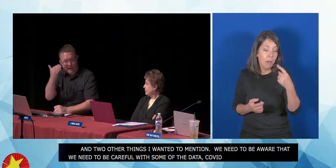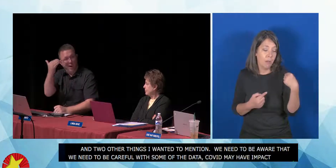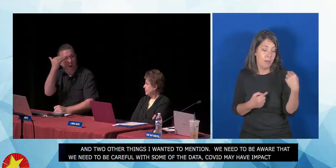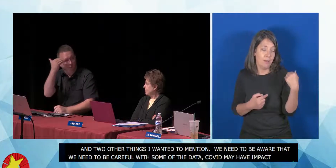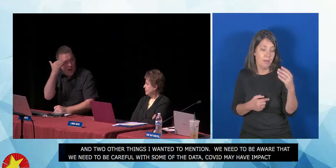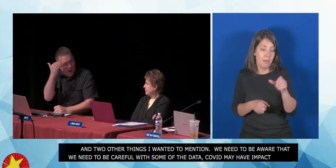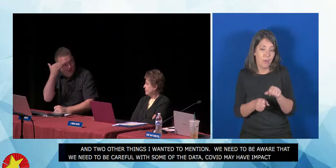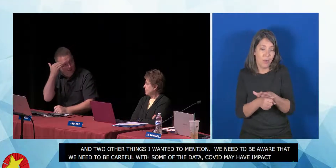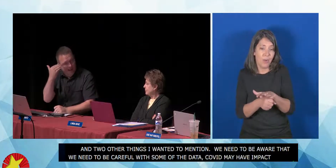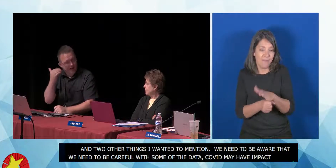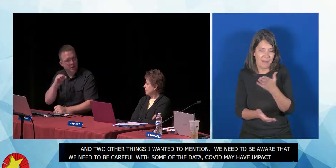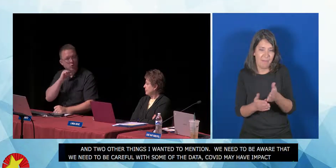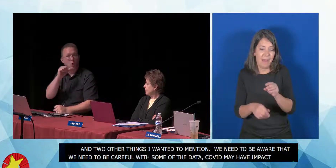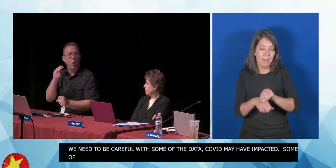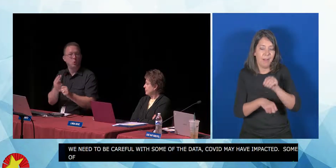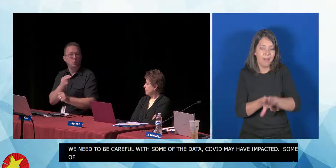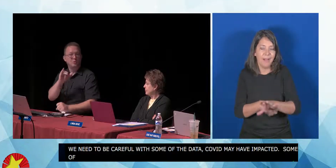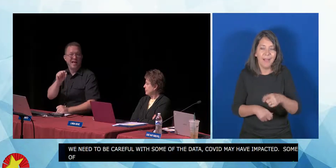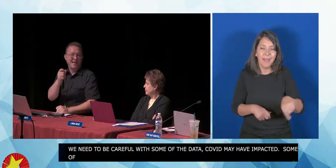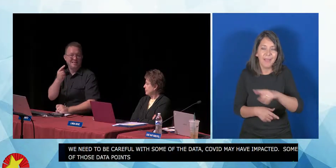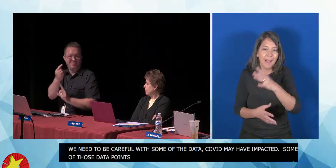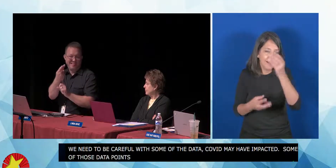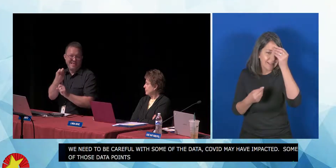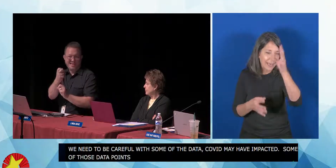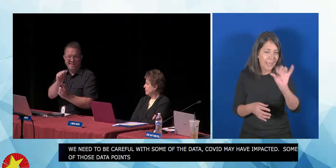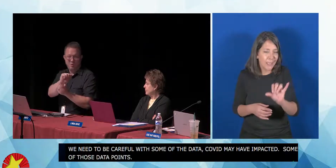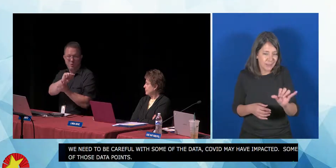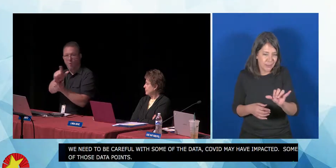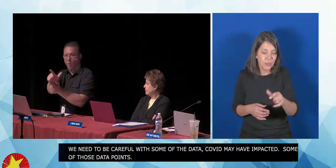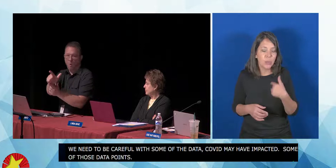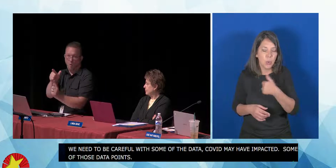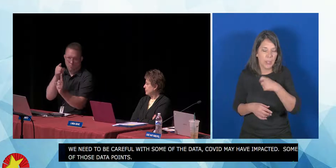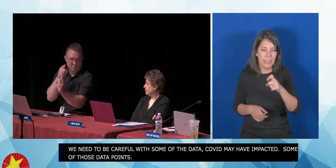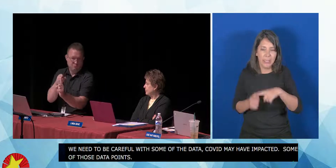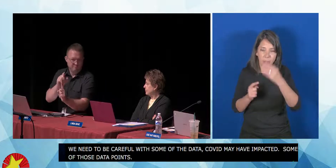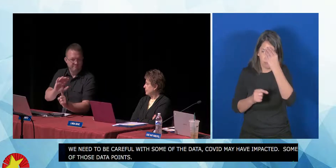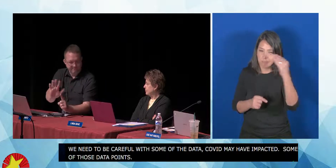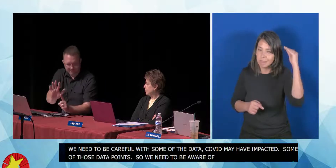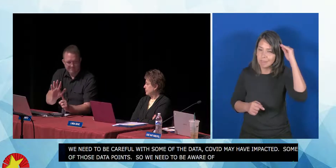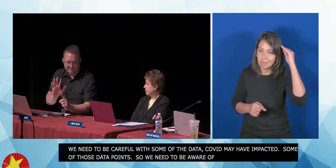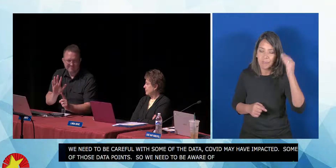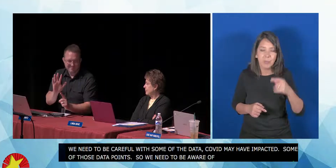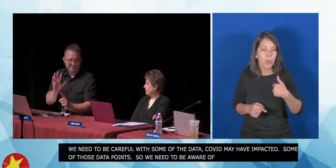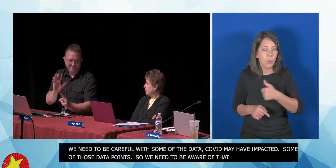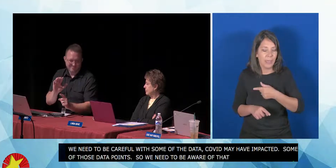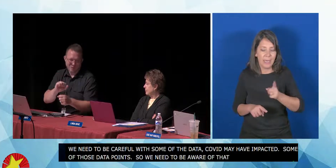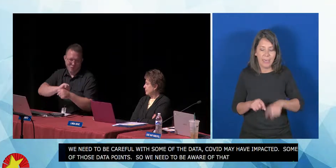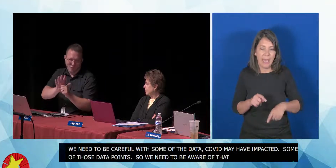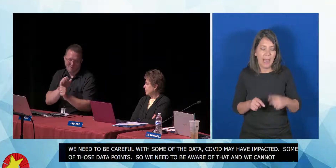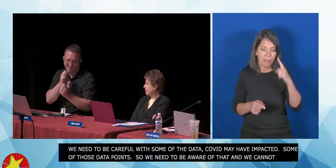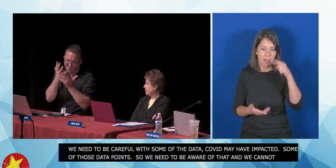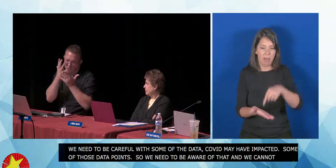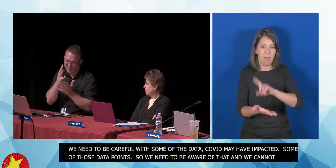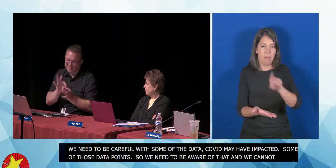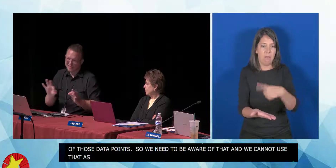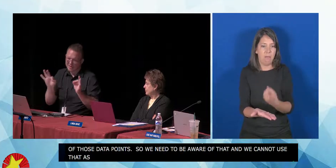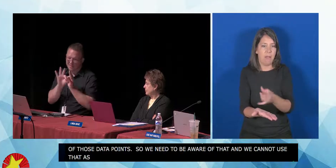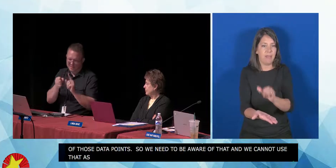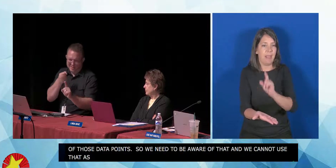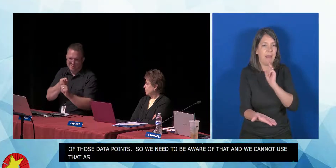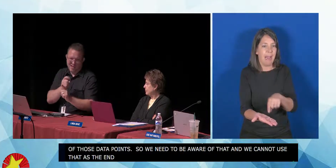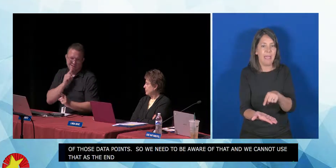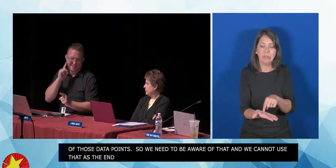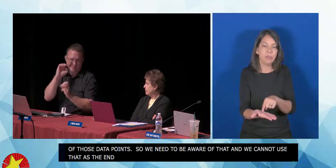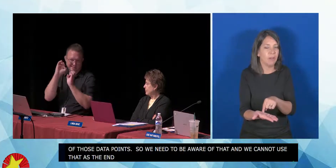those data points, and so we need to be aware of that, and we can't use that as the end-all be-all.